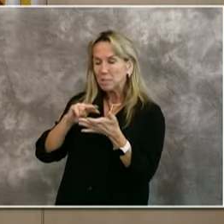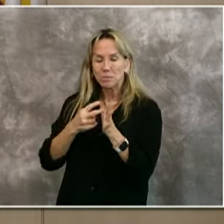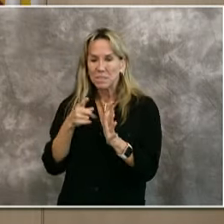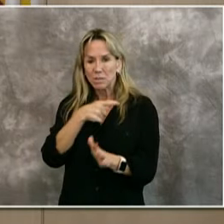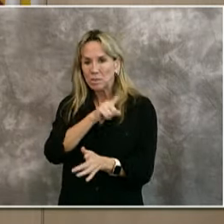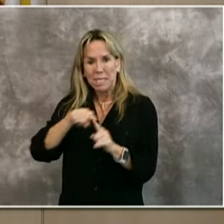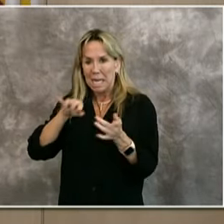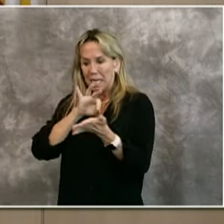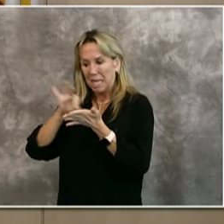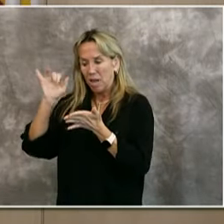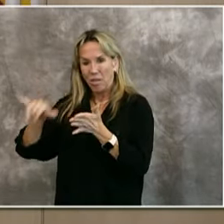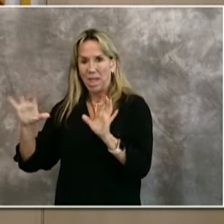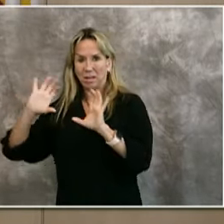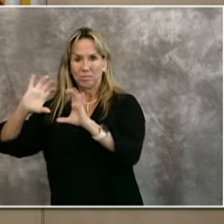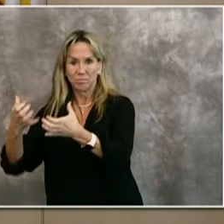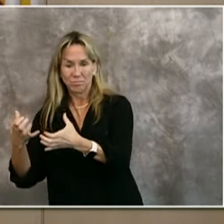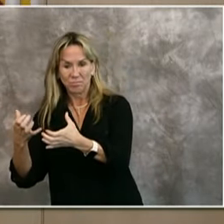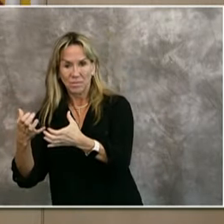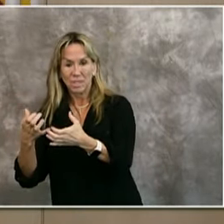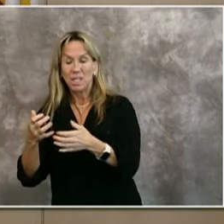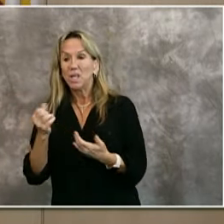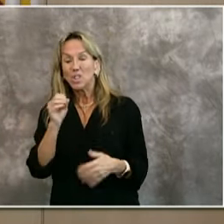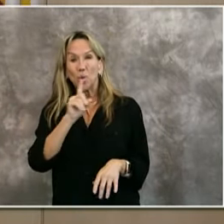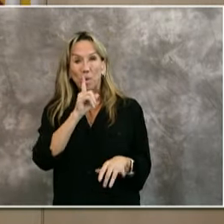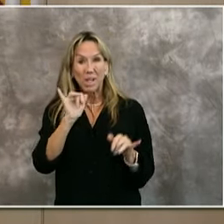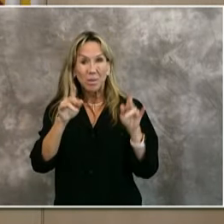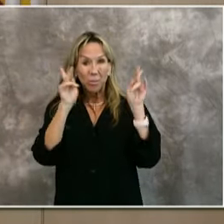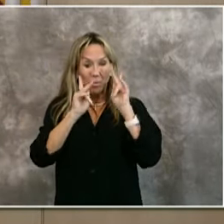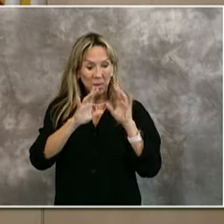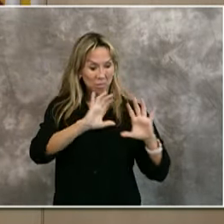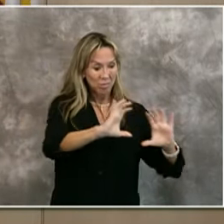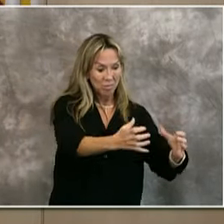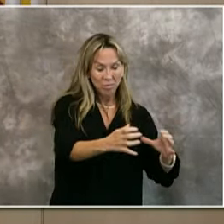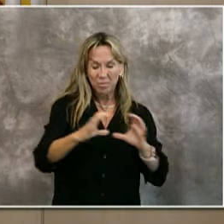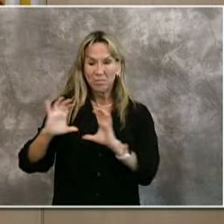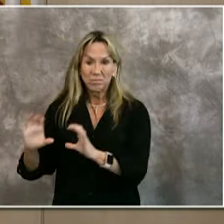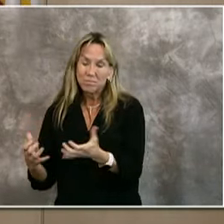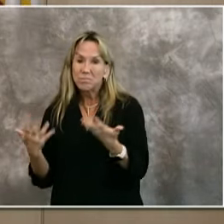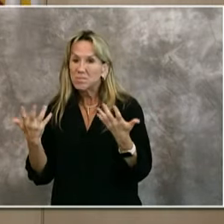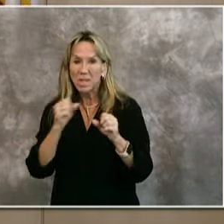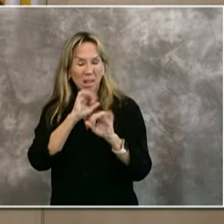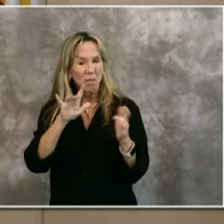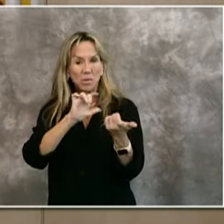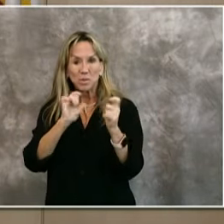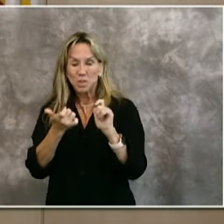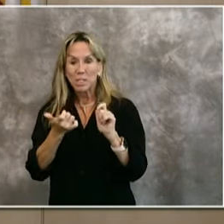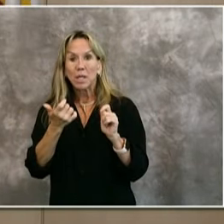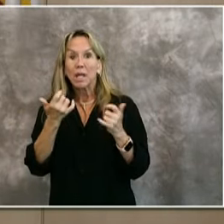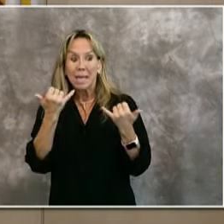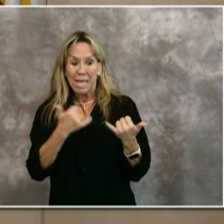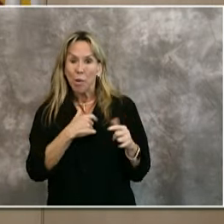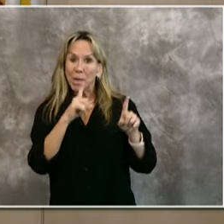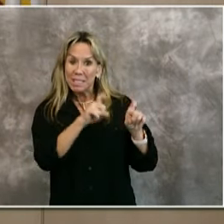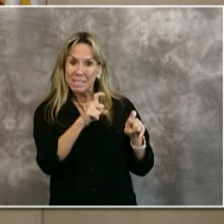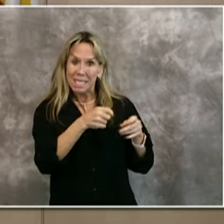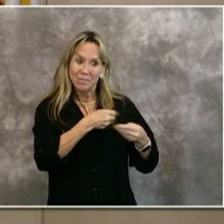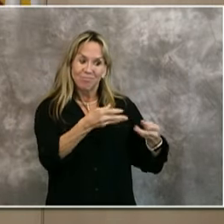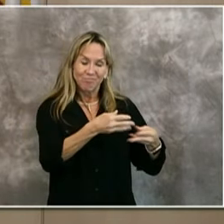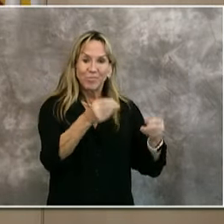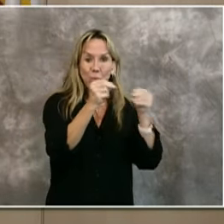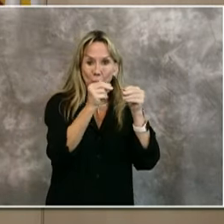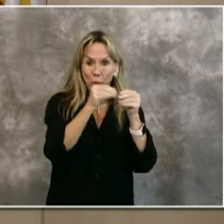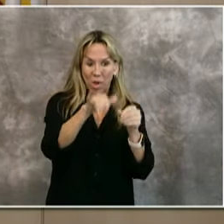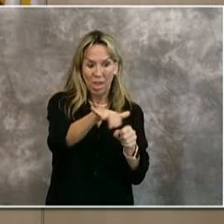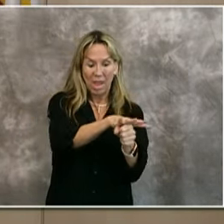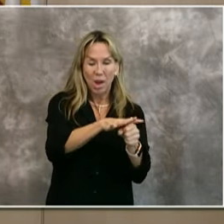nothing has really changed in terms of the populations. We expect to see more tests as we are testing more in that